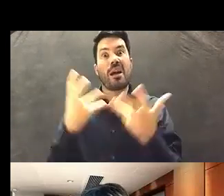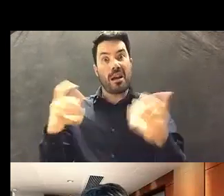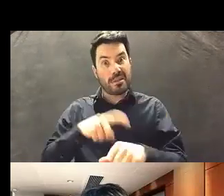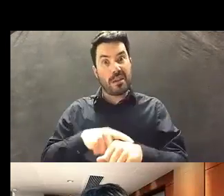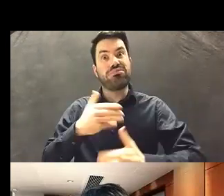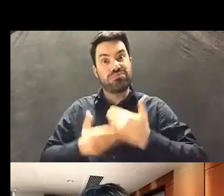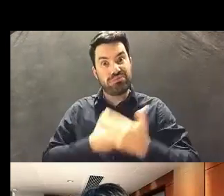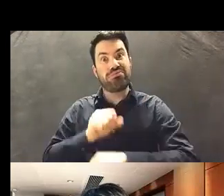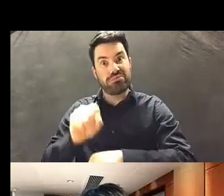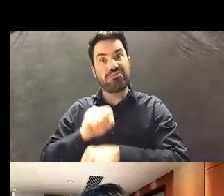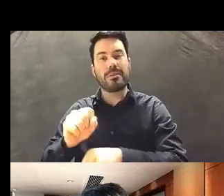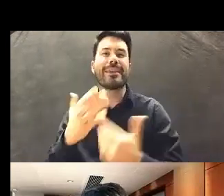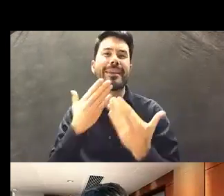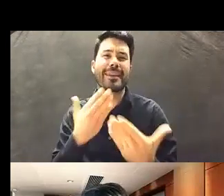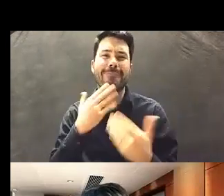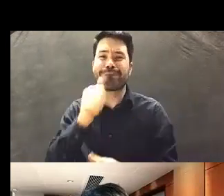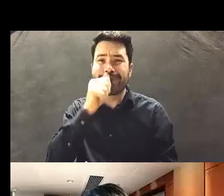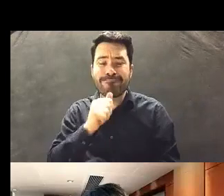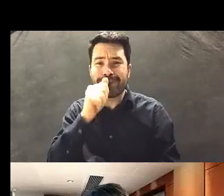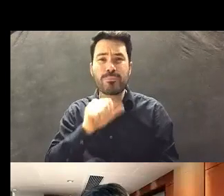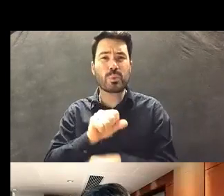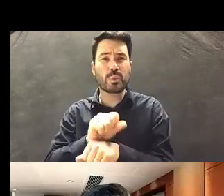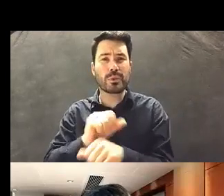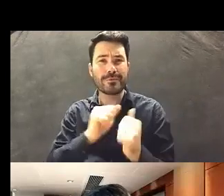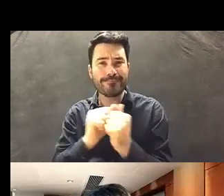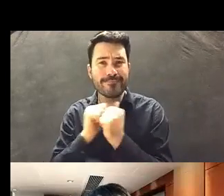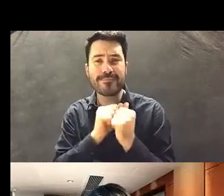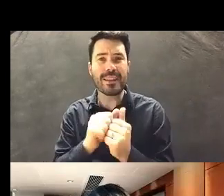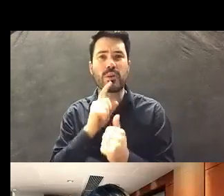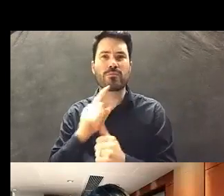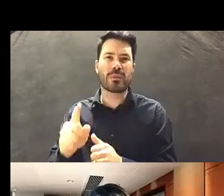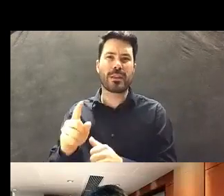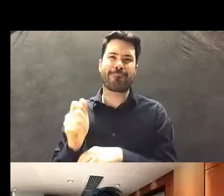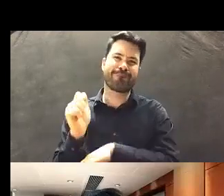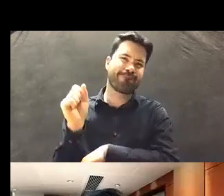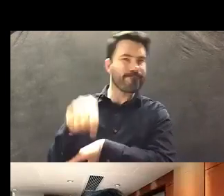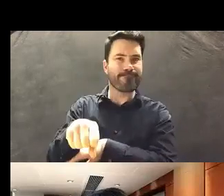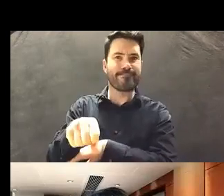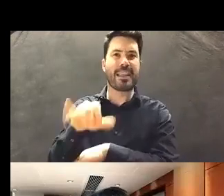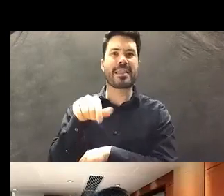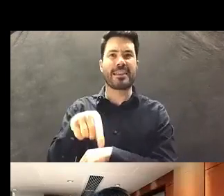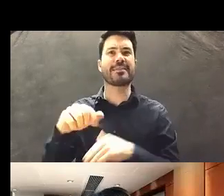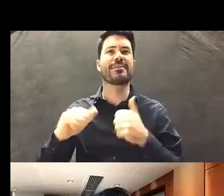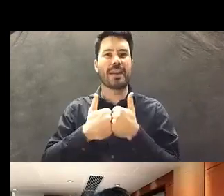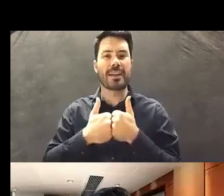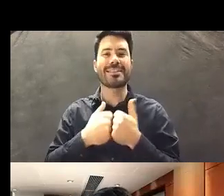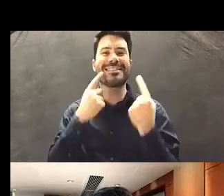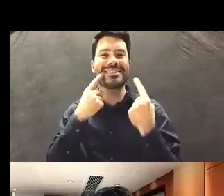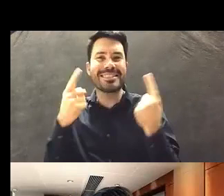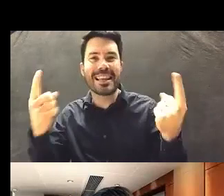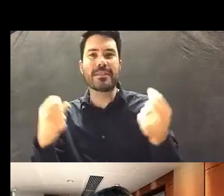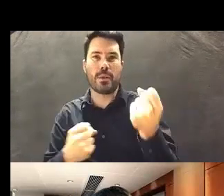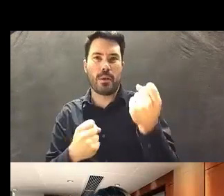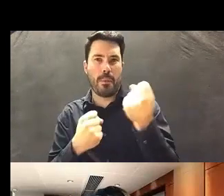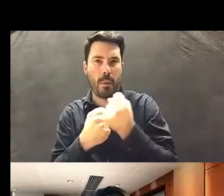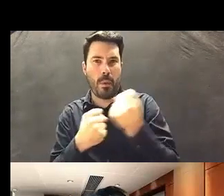your support as we work together to overcome these challenges and successfully support employees and our